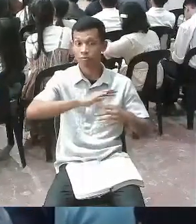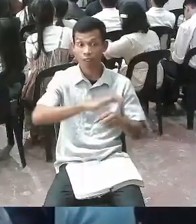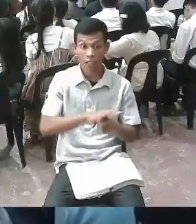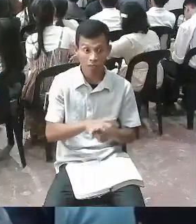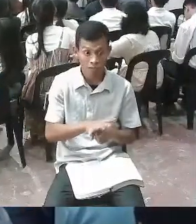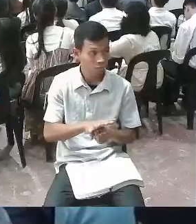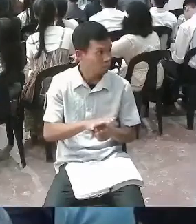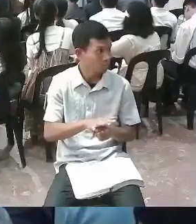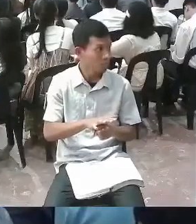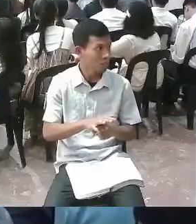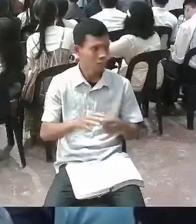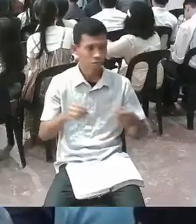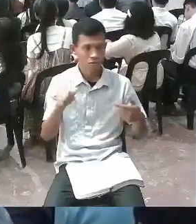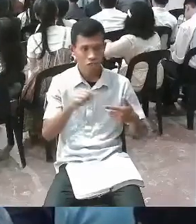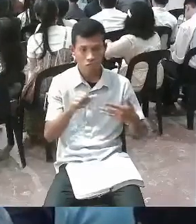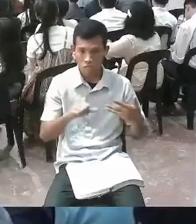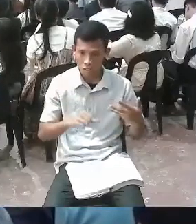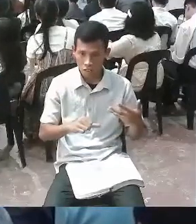of wedlock.